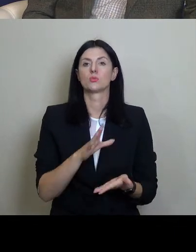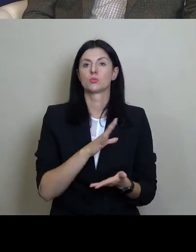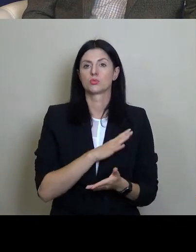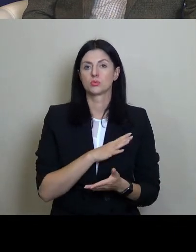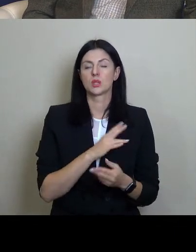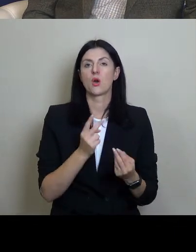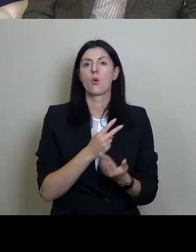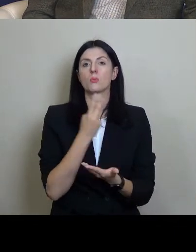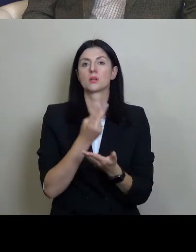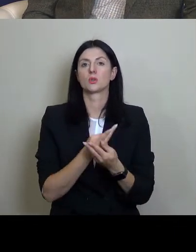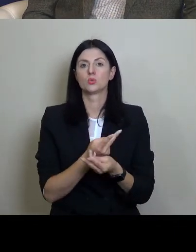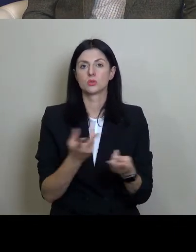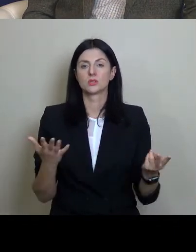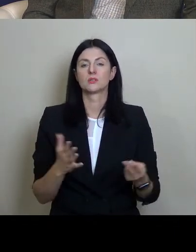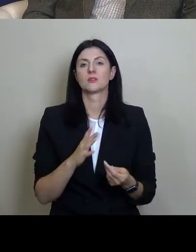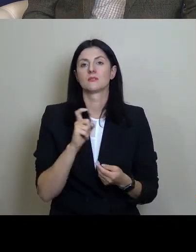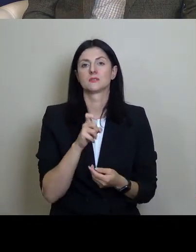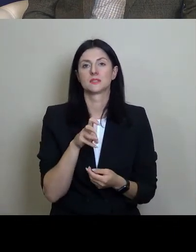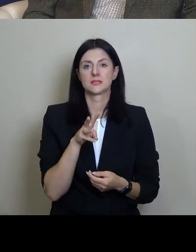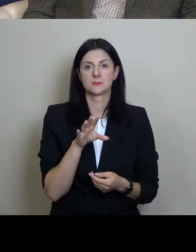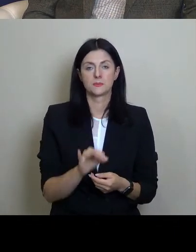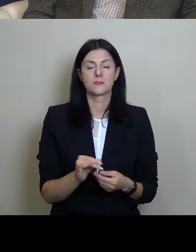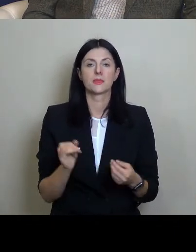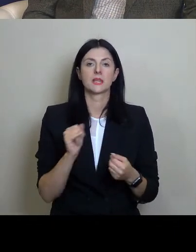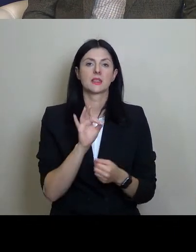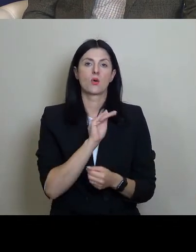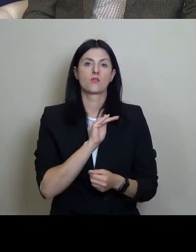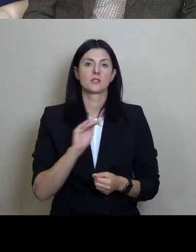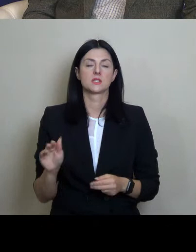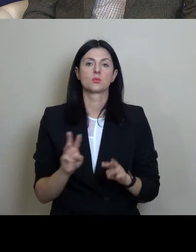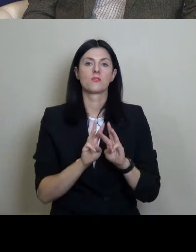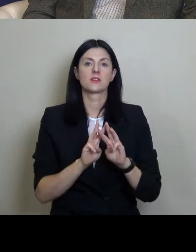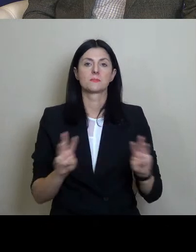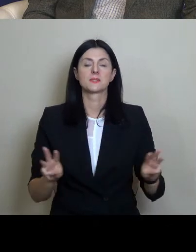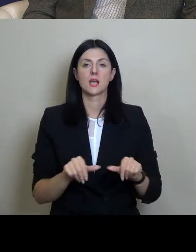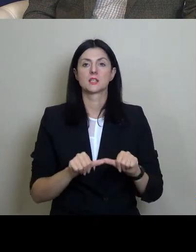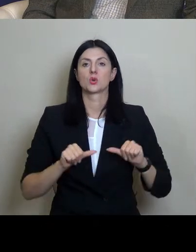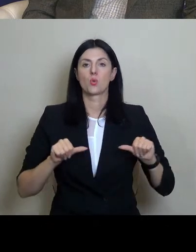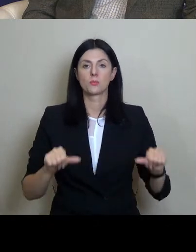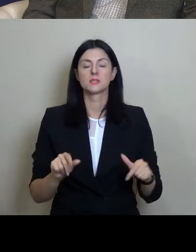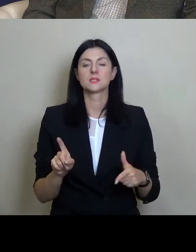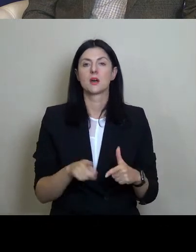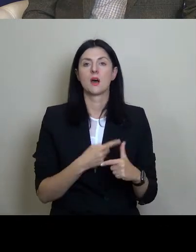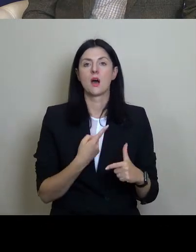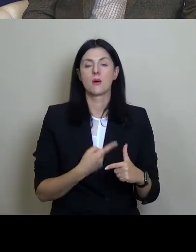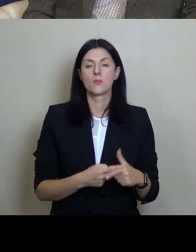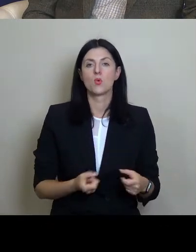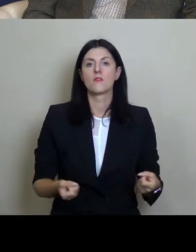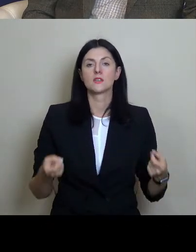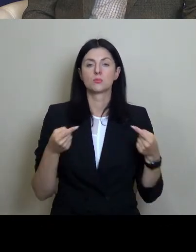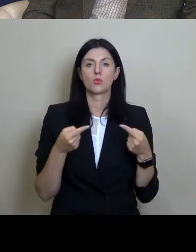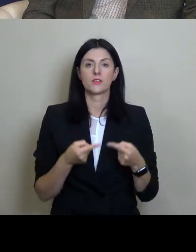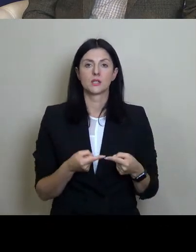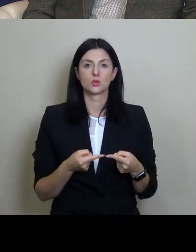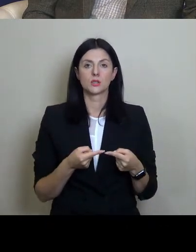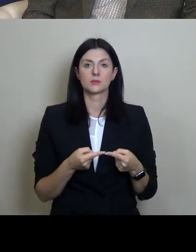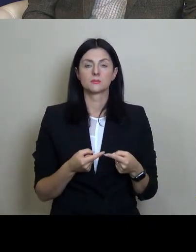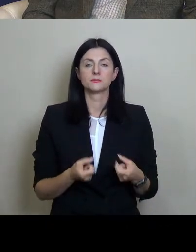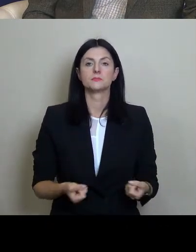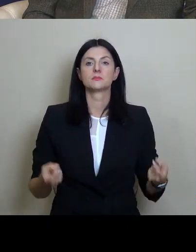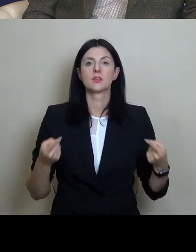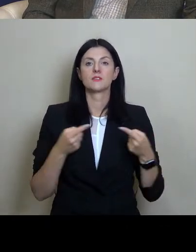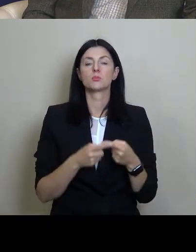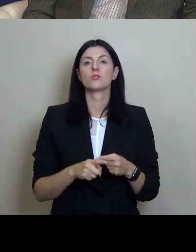effected, and it has to be announced in the mass media and official website of the Commission or